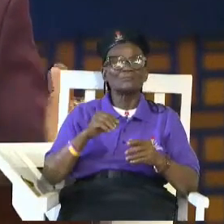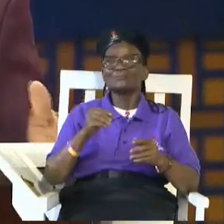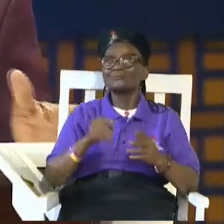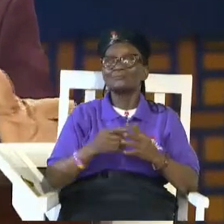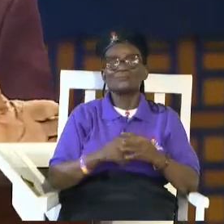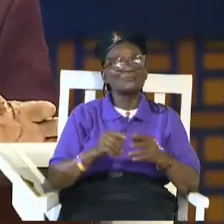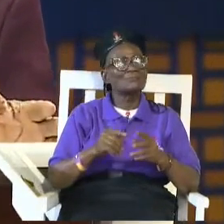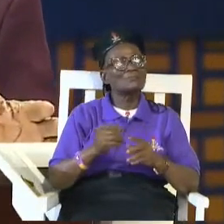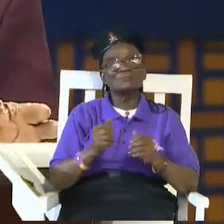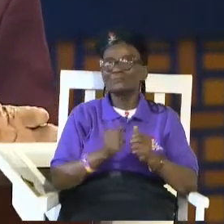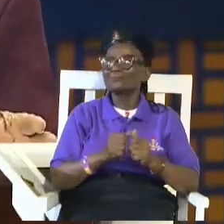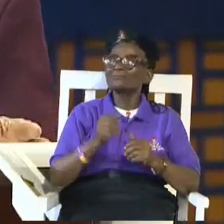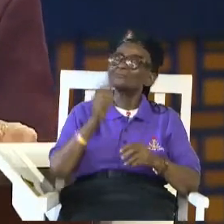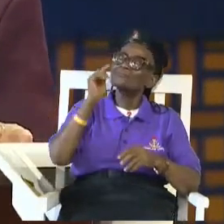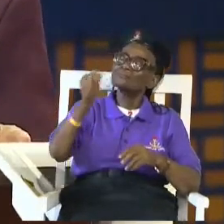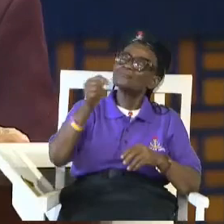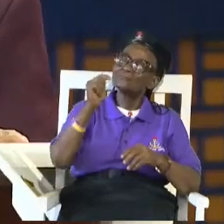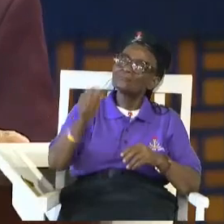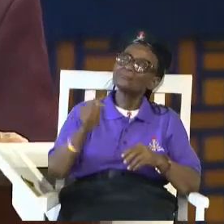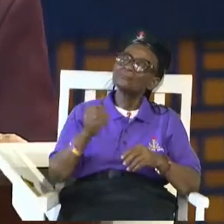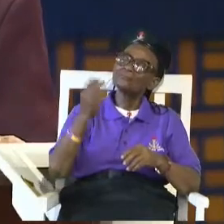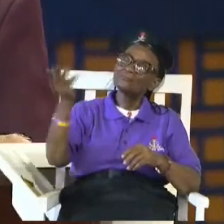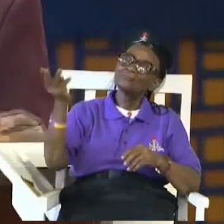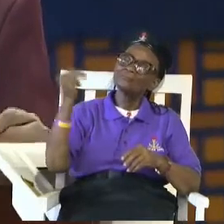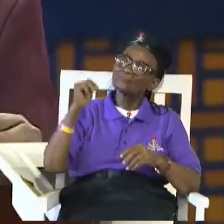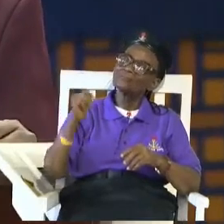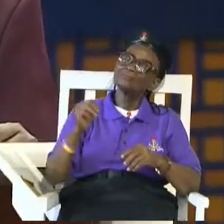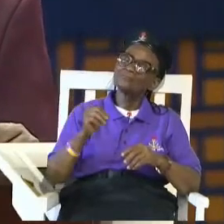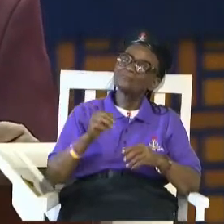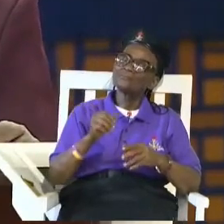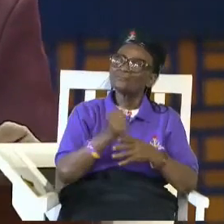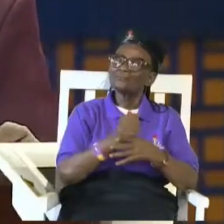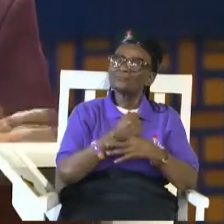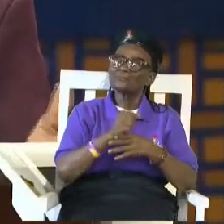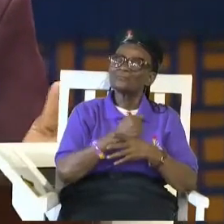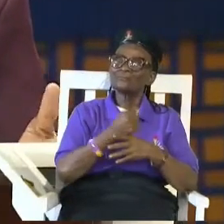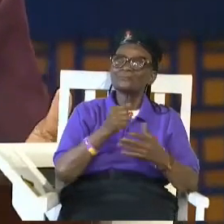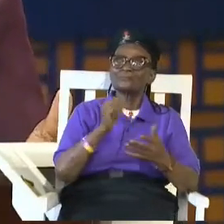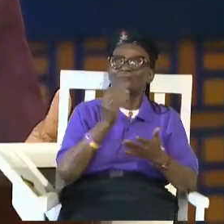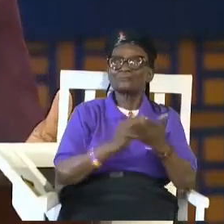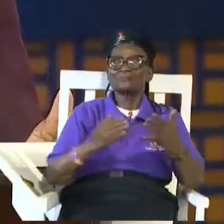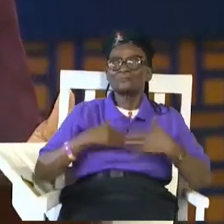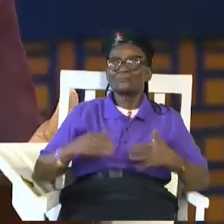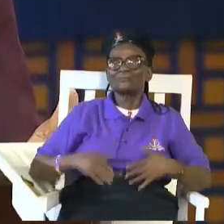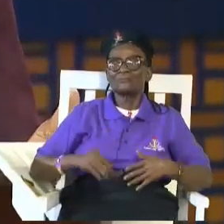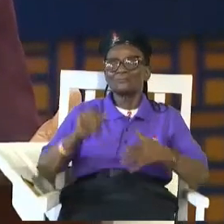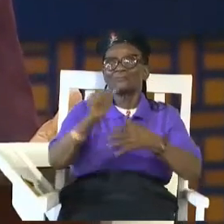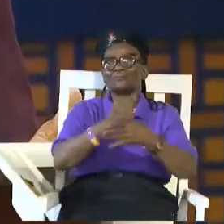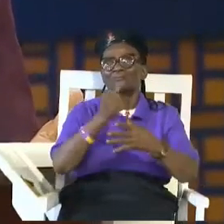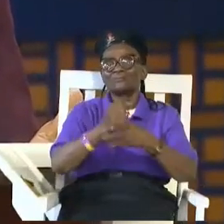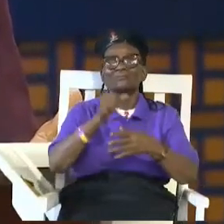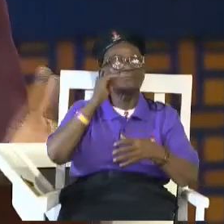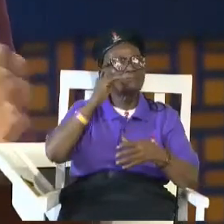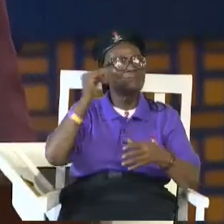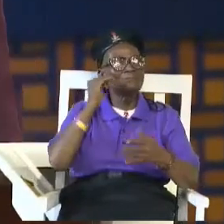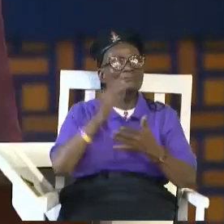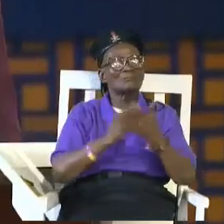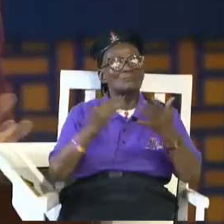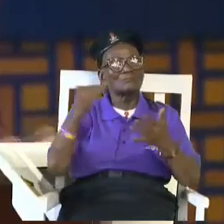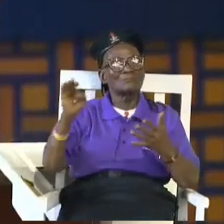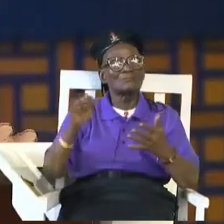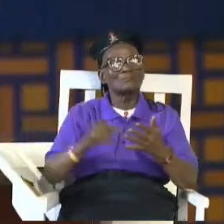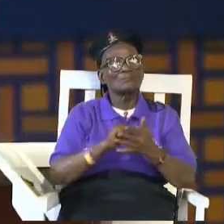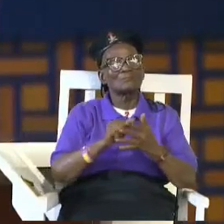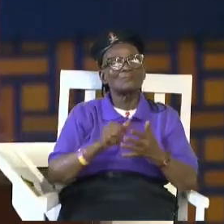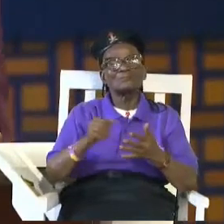There was a testimony somebody shared yesterday. You know, some of these testimonies, I had to tell